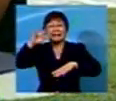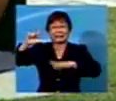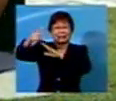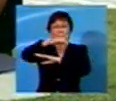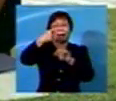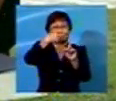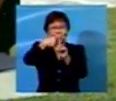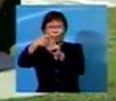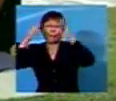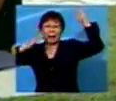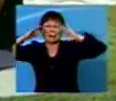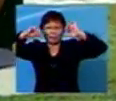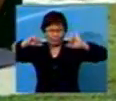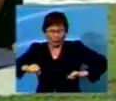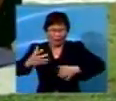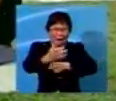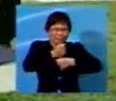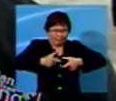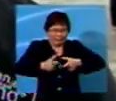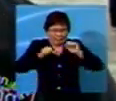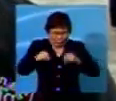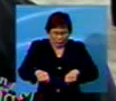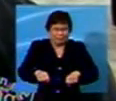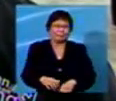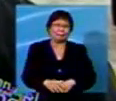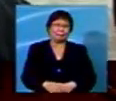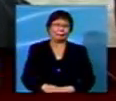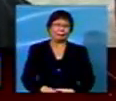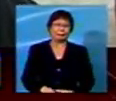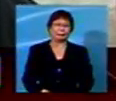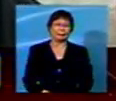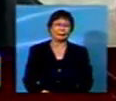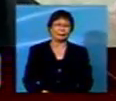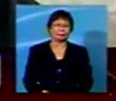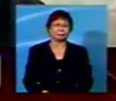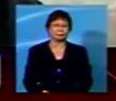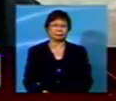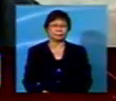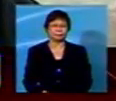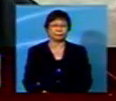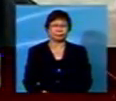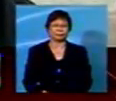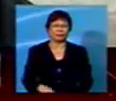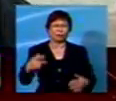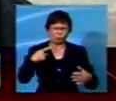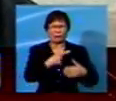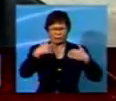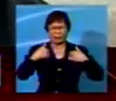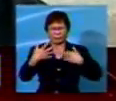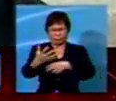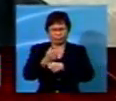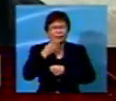optimis skuad Malaysia mampu merai pingat see where we're at but I'll be disappointed if we don't come home with at least a couple of Gold medals